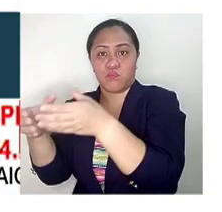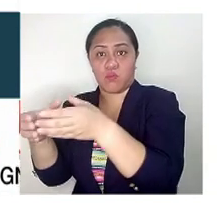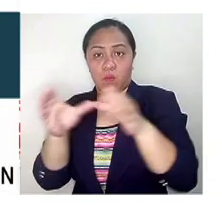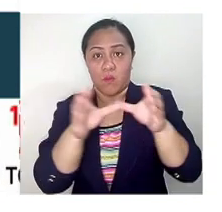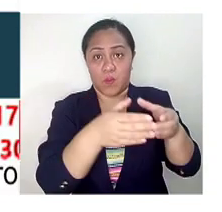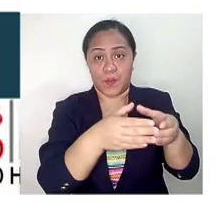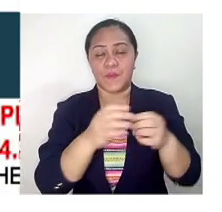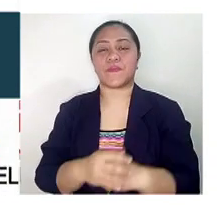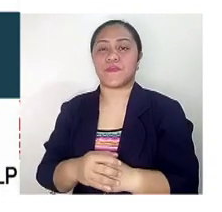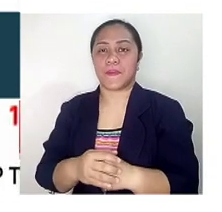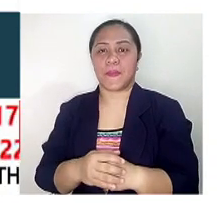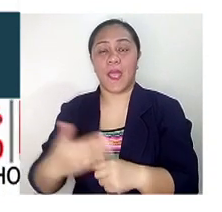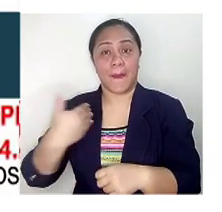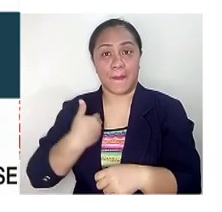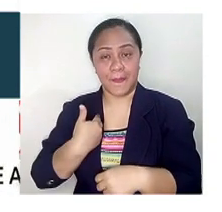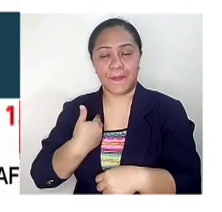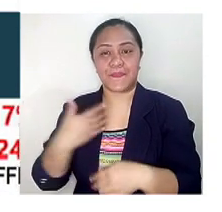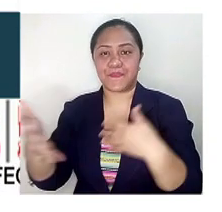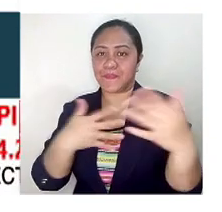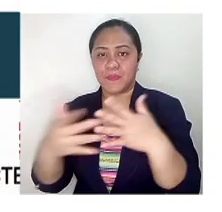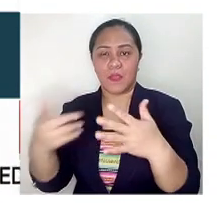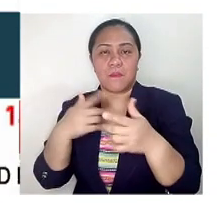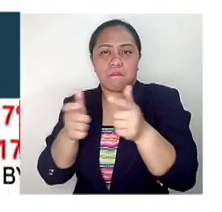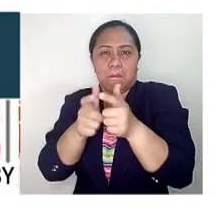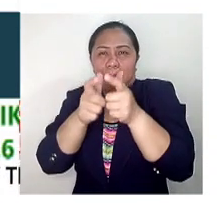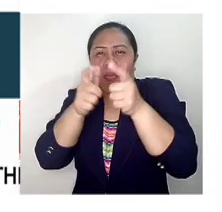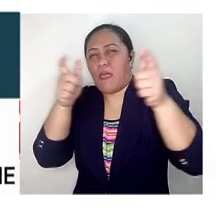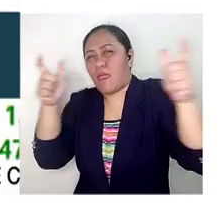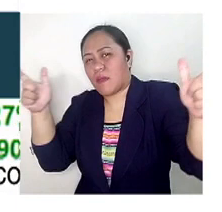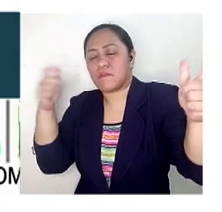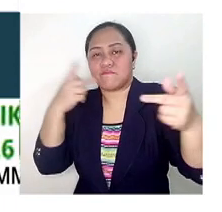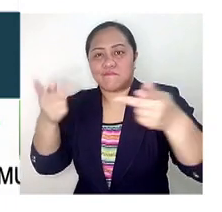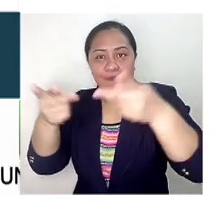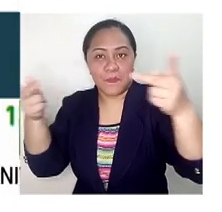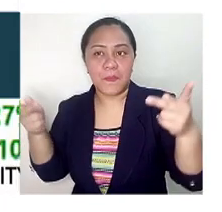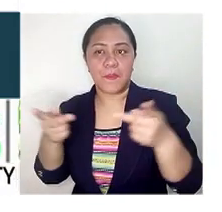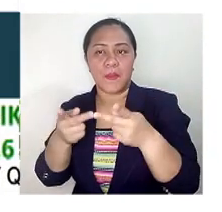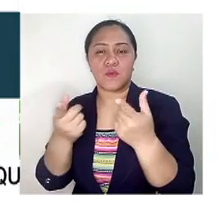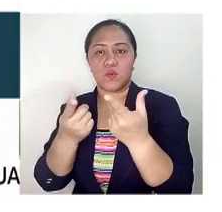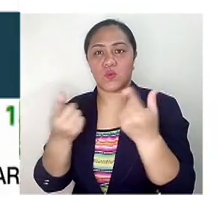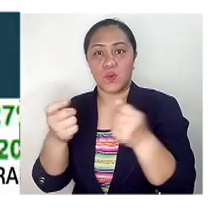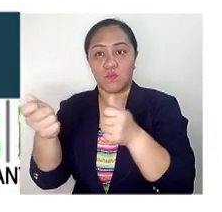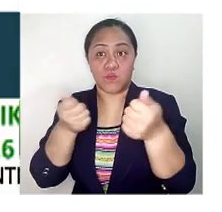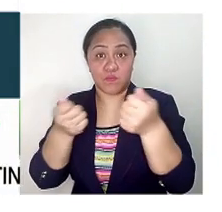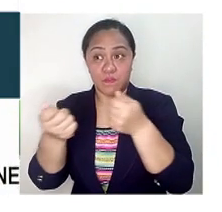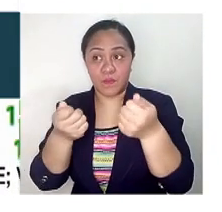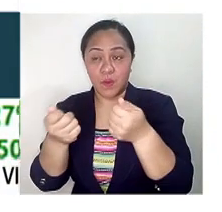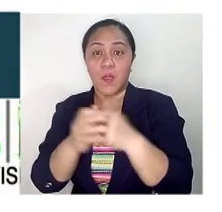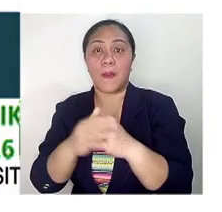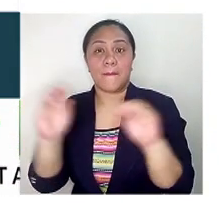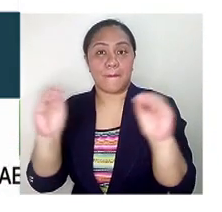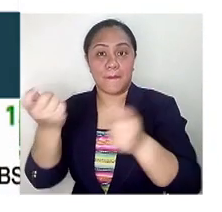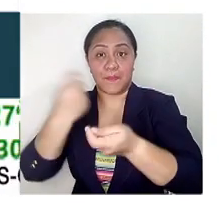the these facilities and places that they were in control of. There was no change in the status